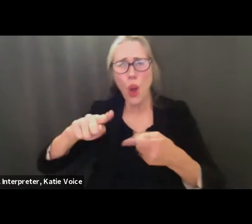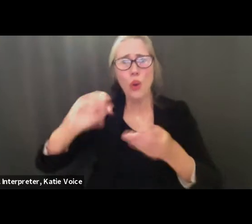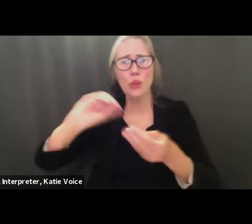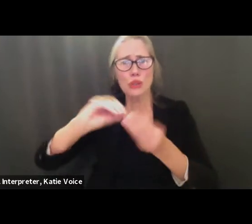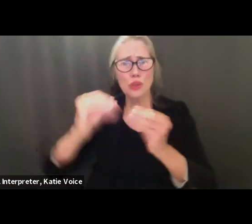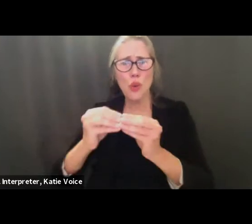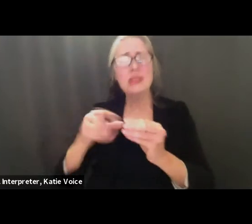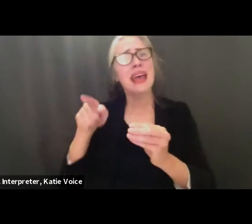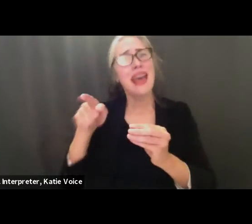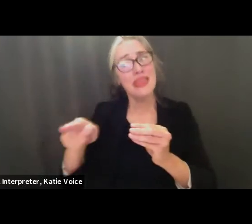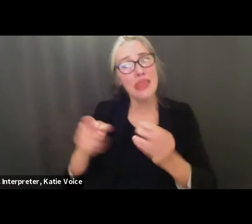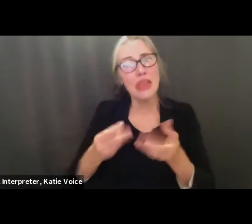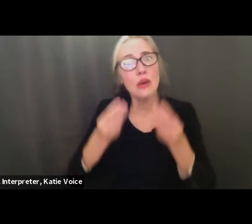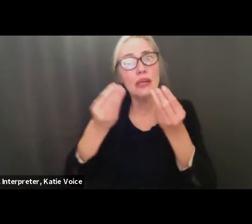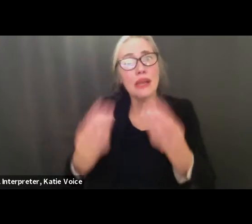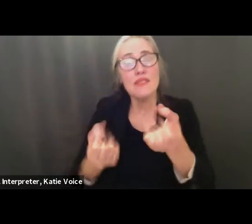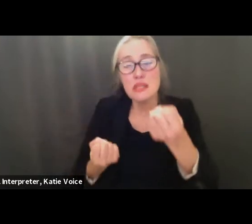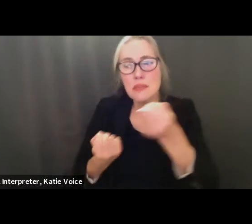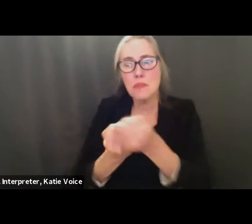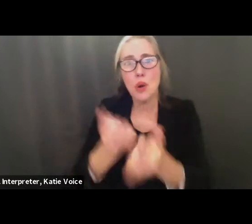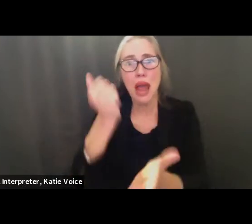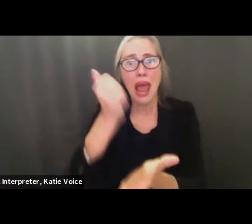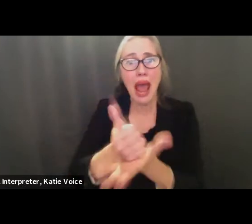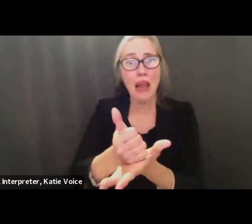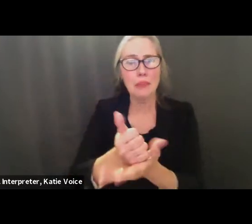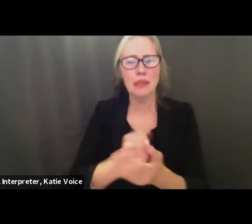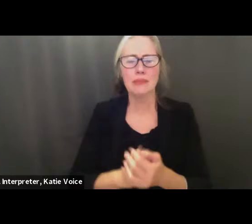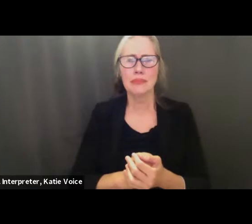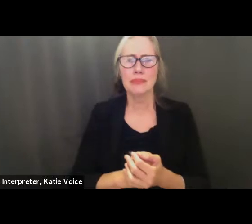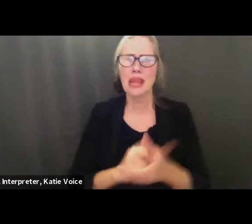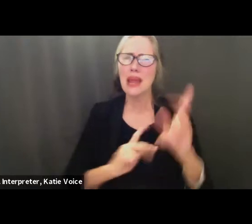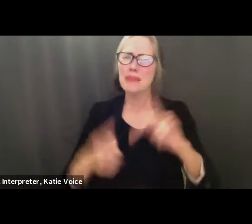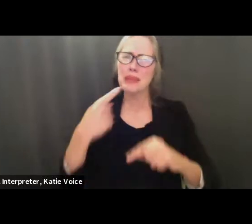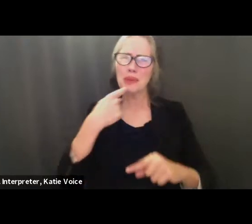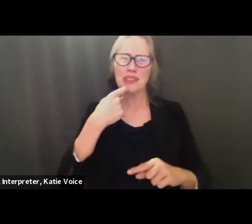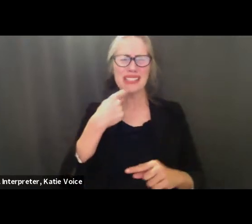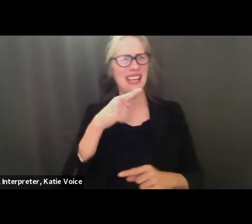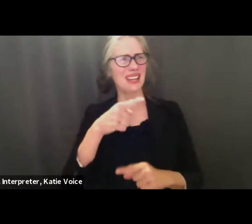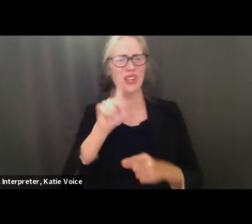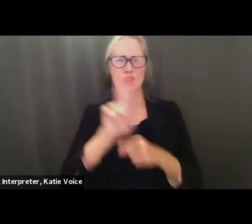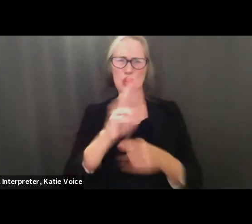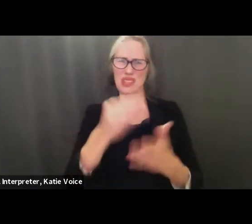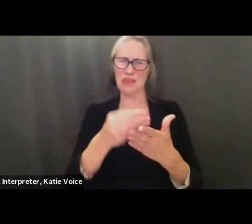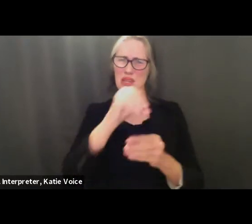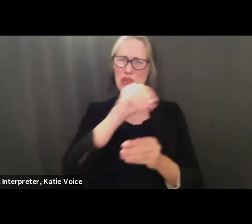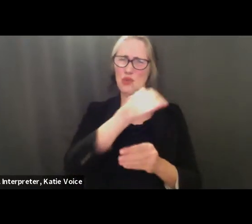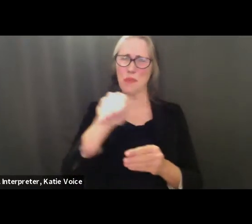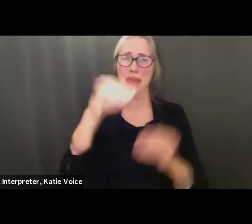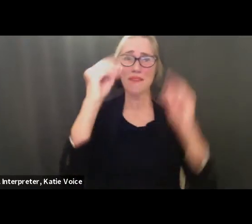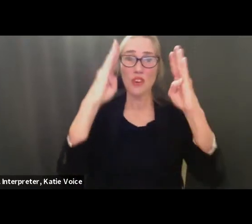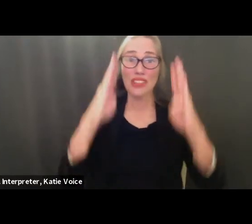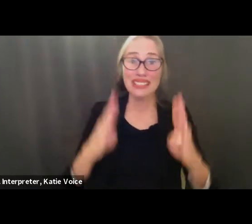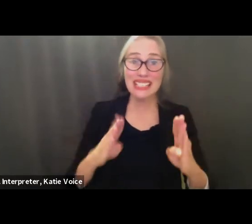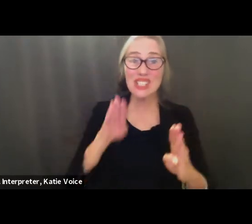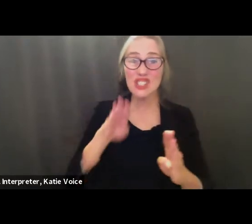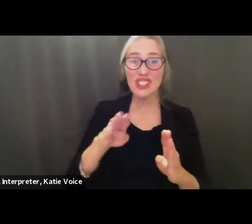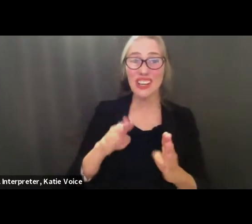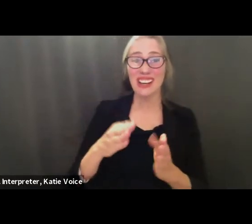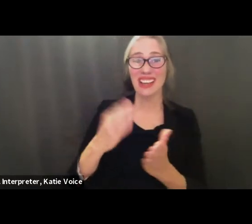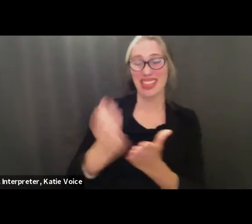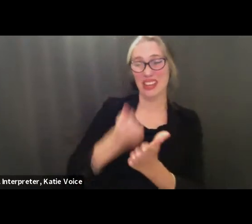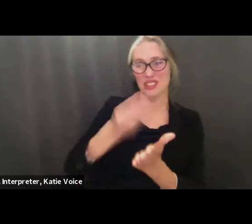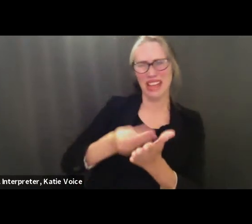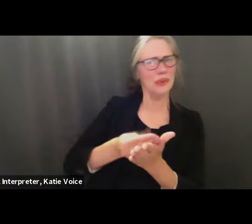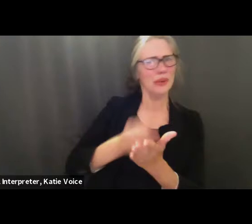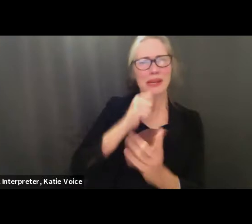salaries and engagement people's salaries, and it's not going directly to the kids in the most effective way. And I also feel that